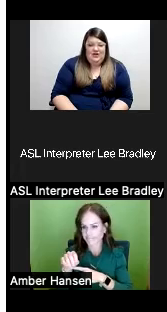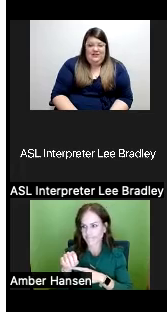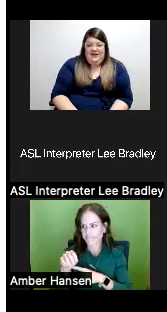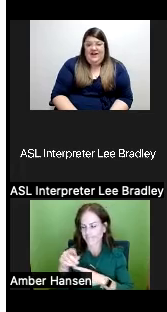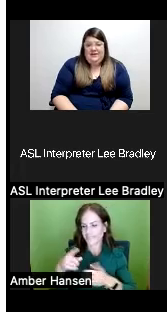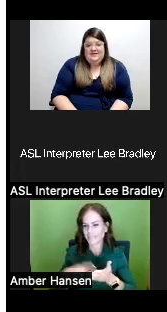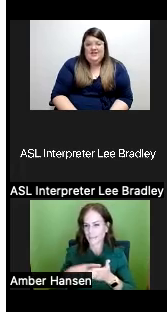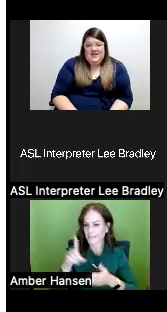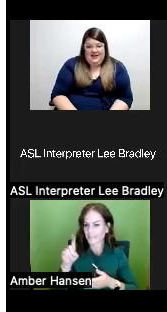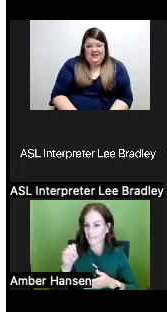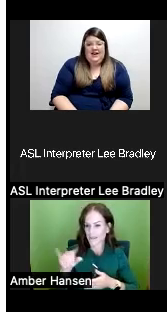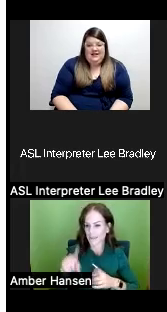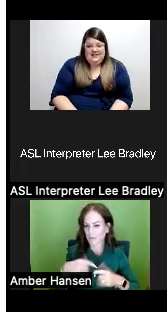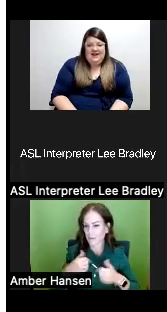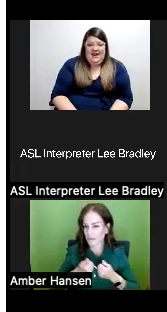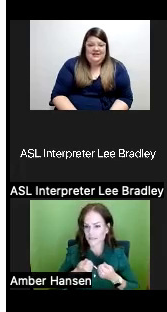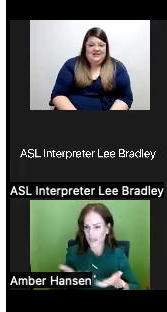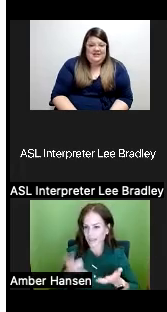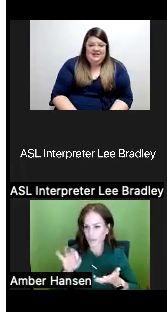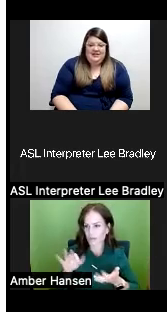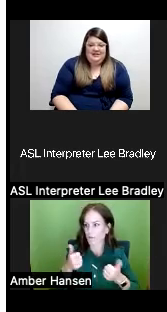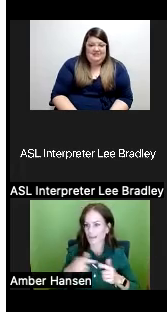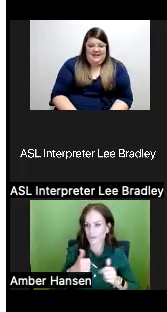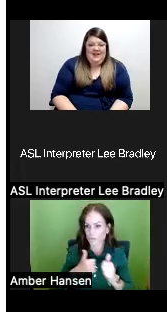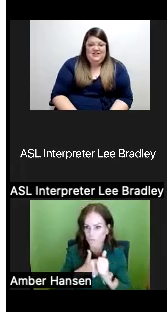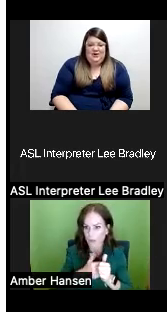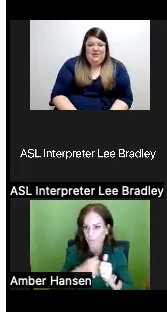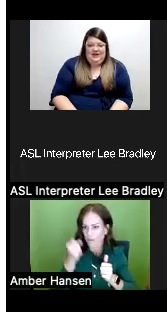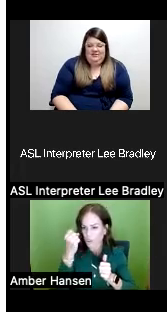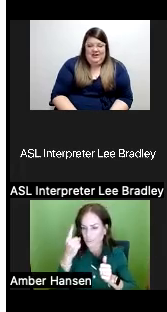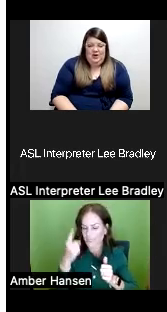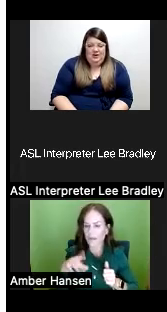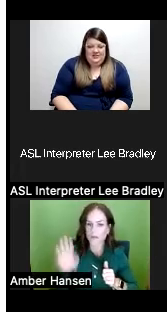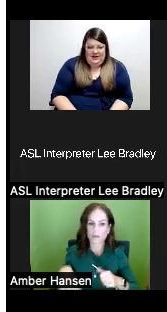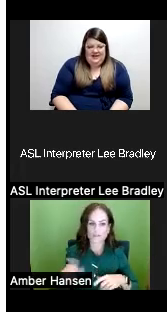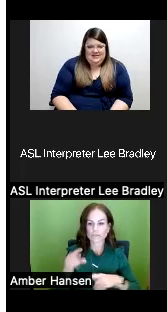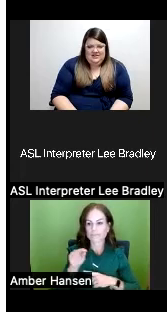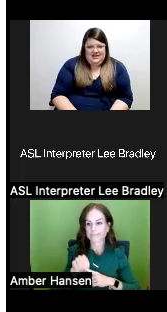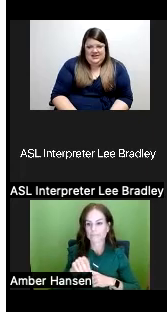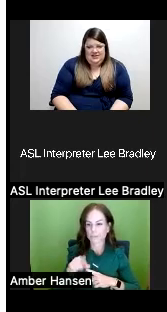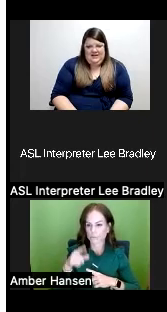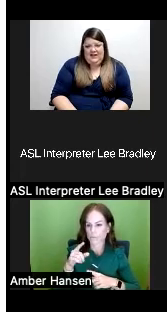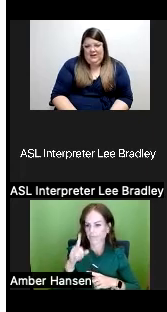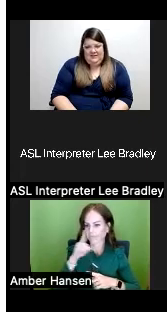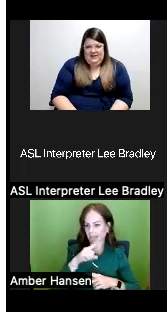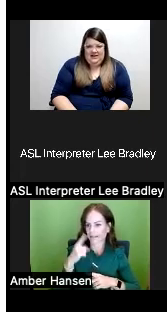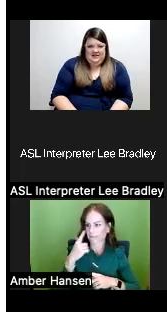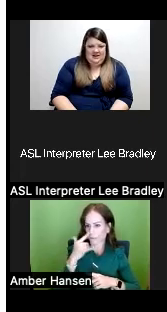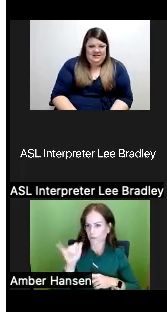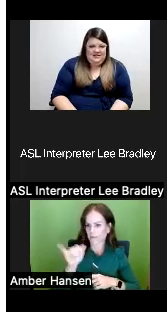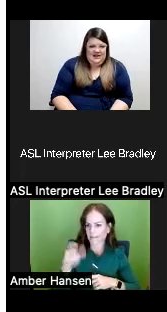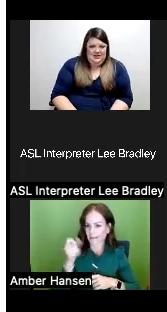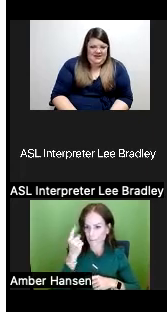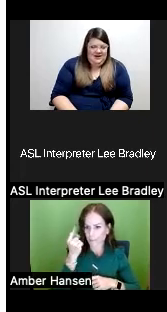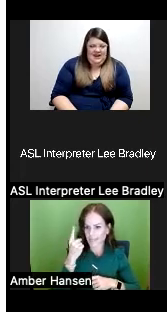Deaf children are very famous for just nodding their heads and saying they understand when they don't understand, because they're exhausted at trying to follow everything